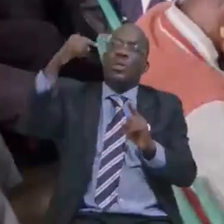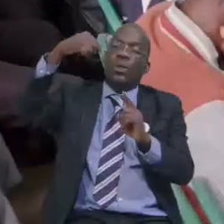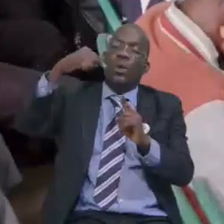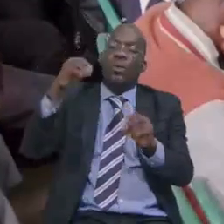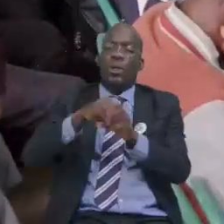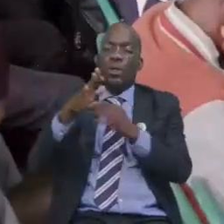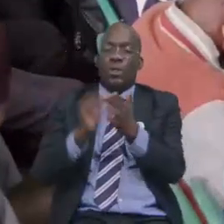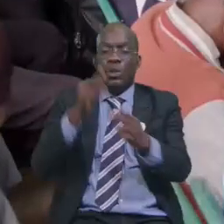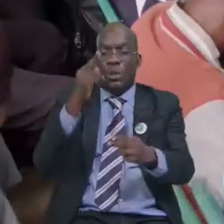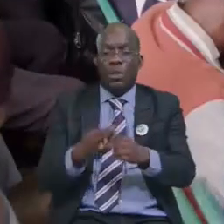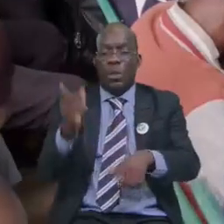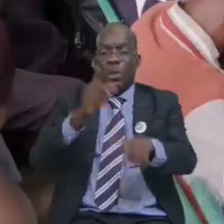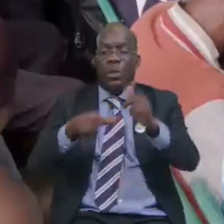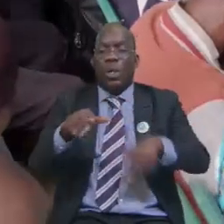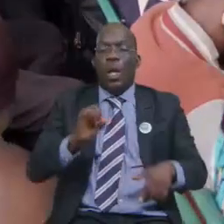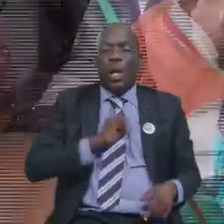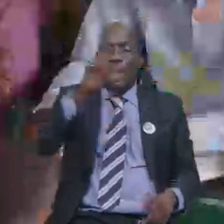Yeah.